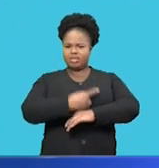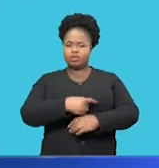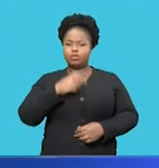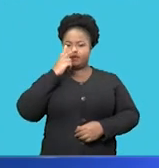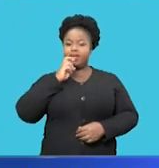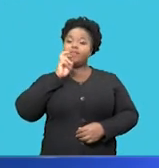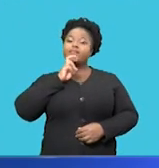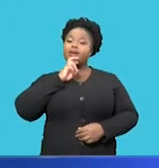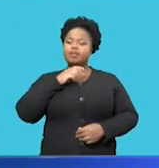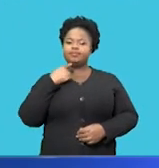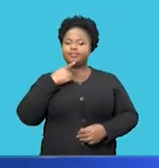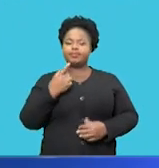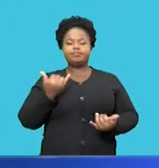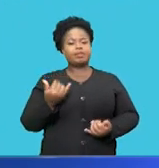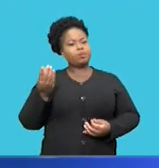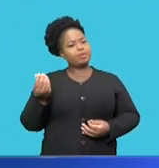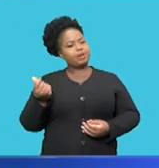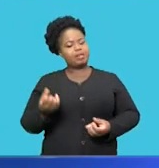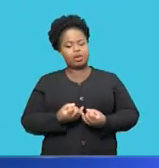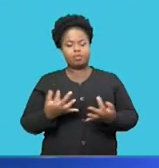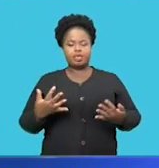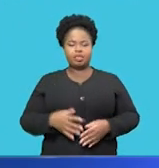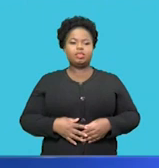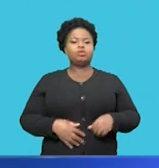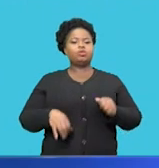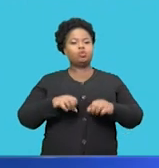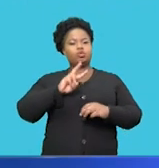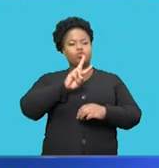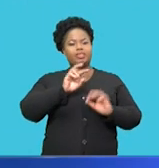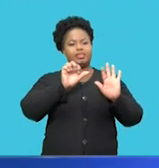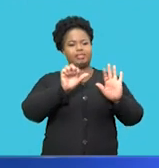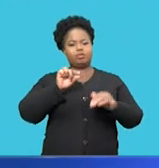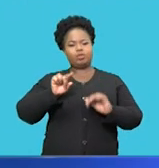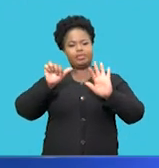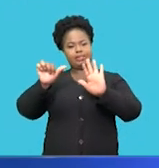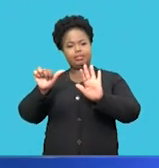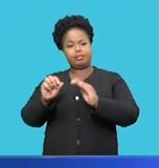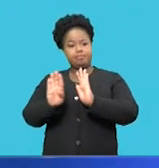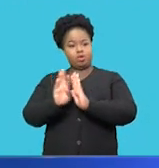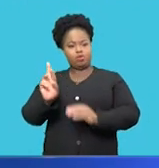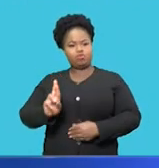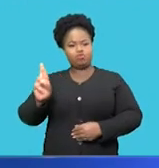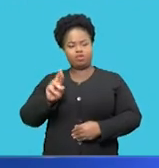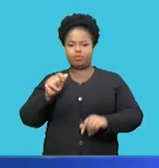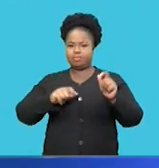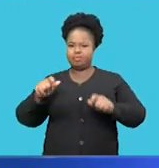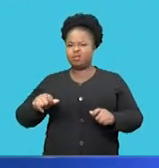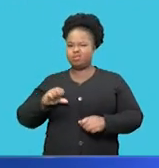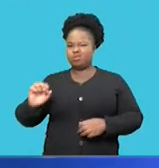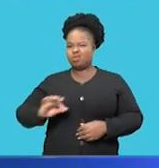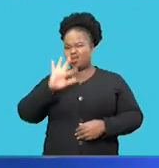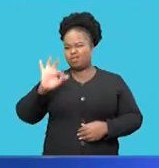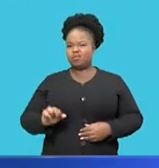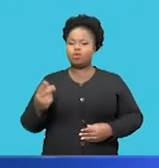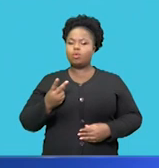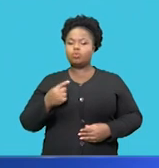tlhola poeletso ya tšhelete e e ka bang diranta tse dibilione tse 26.6 go bareki ba mo nalapeng moo e ka